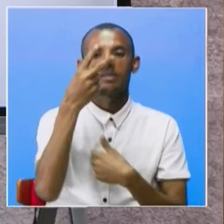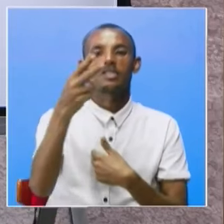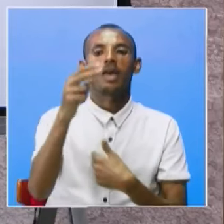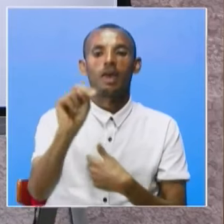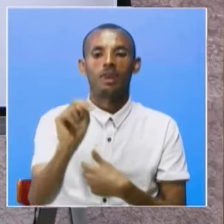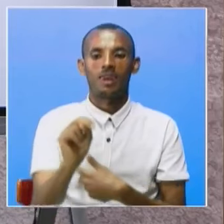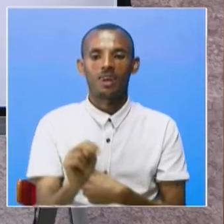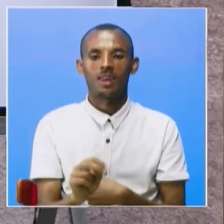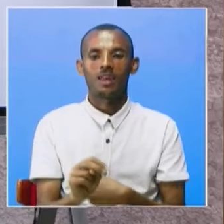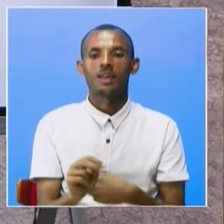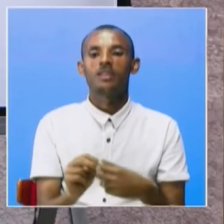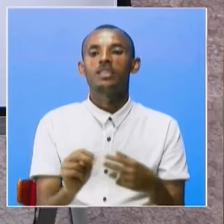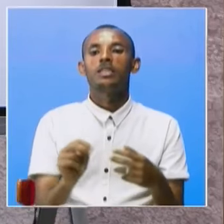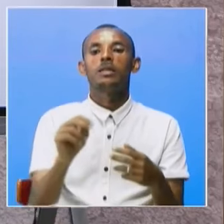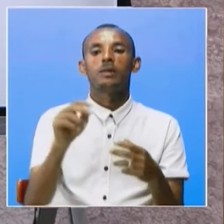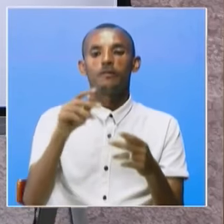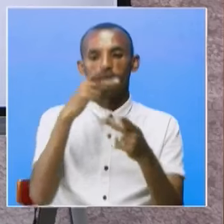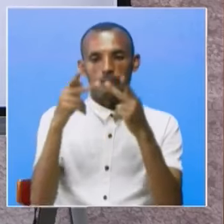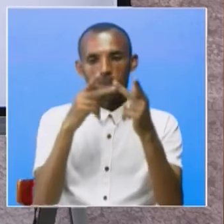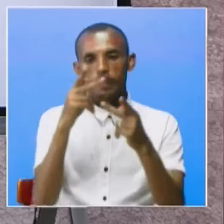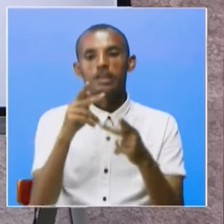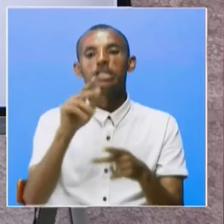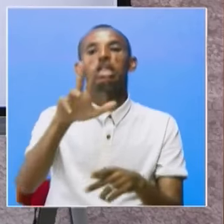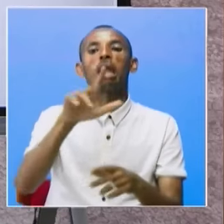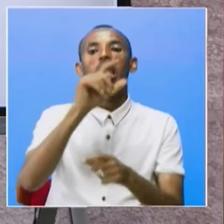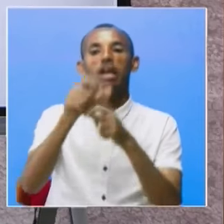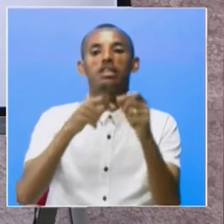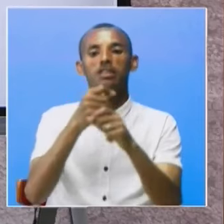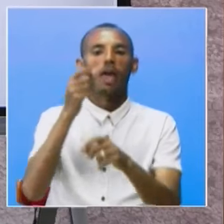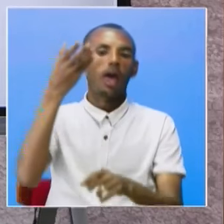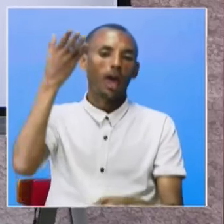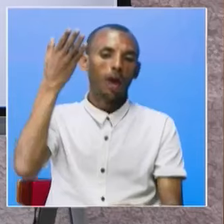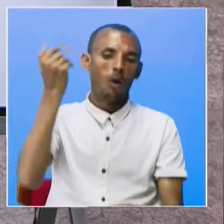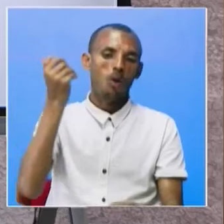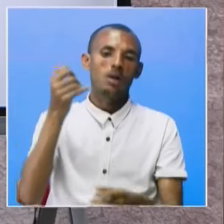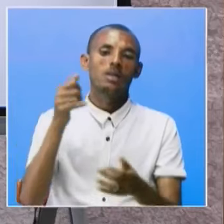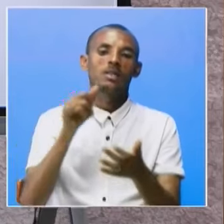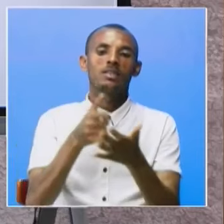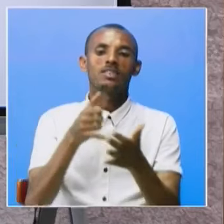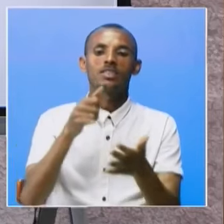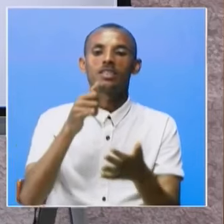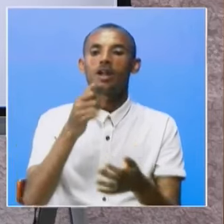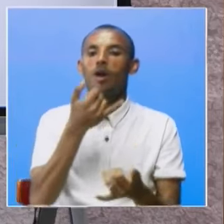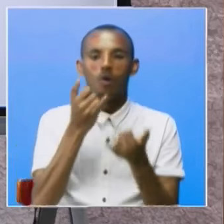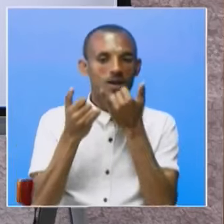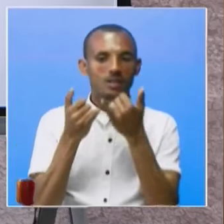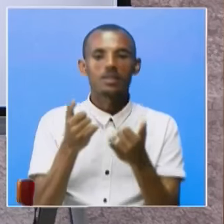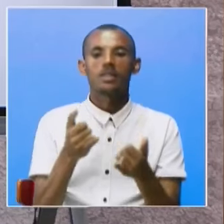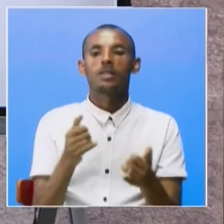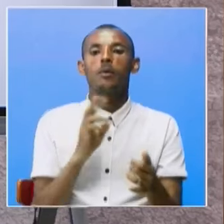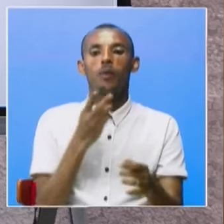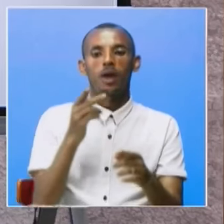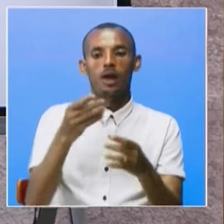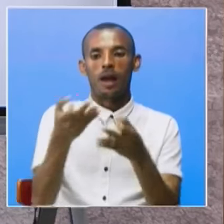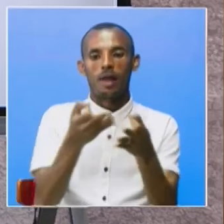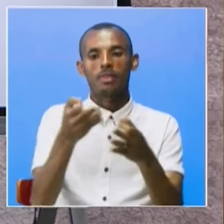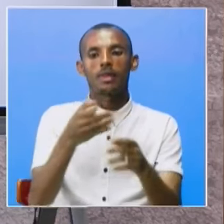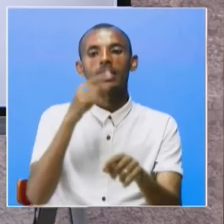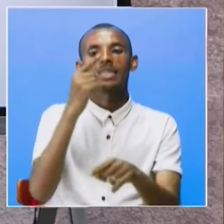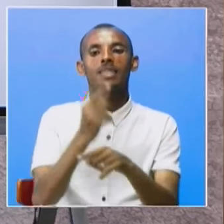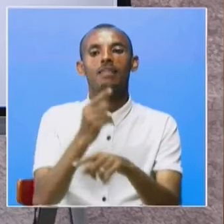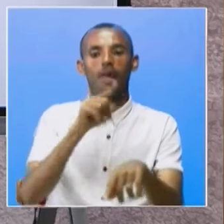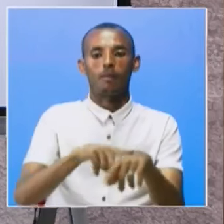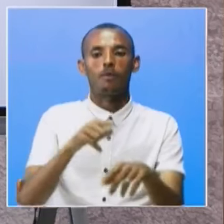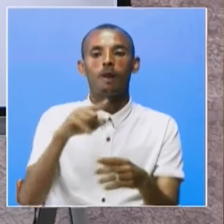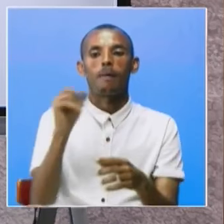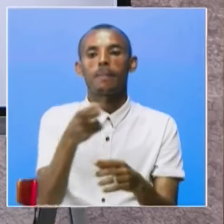Titanic 3 years ago, that's wrong, because you are telling us the exact time of happening. So instead of present perfect,